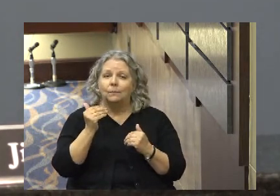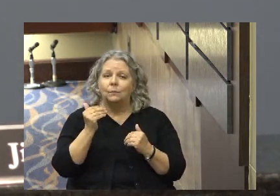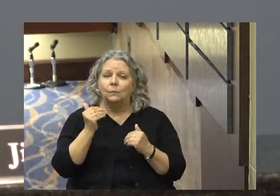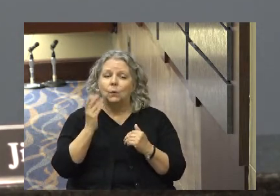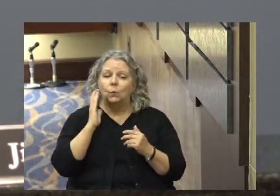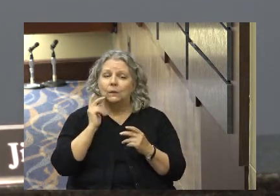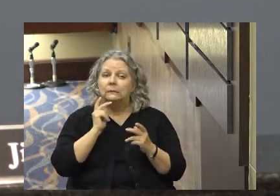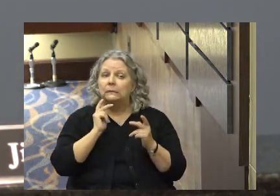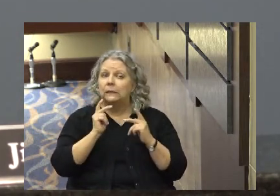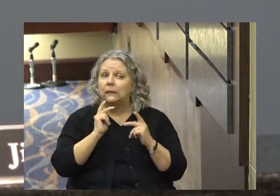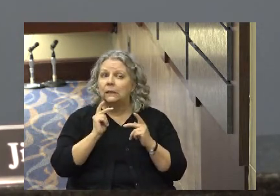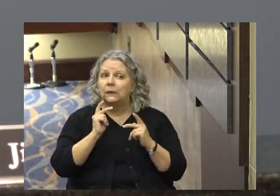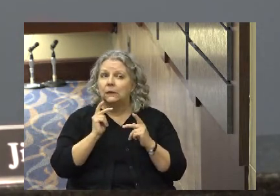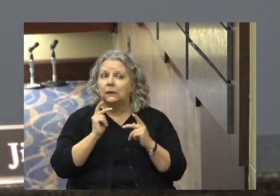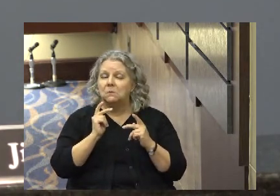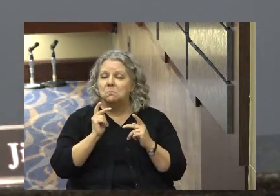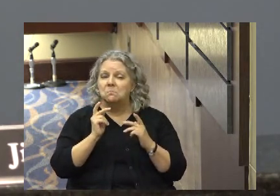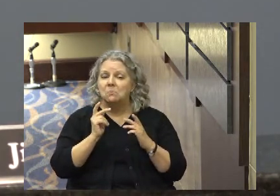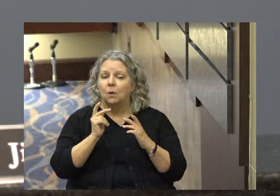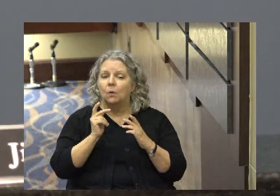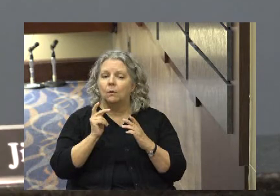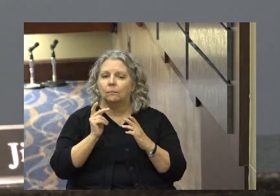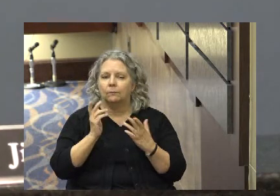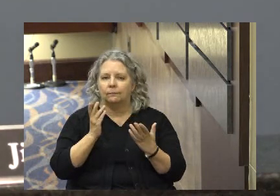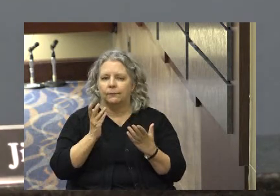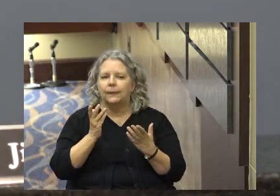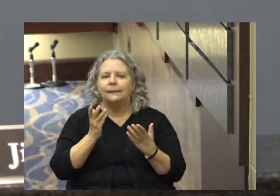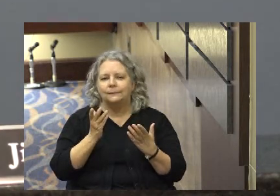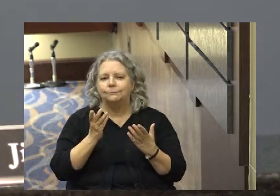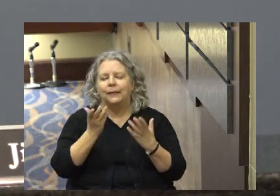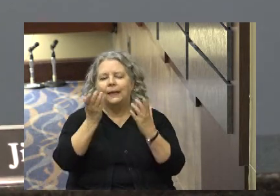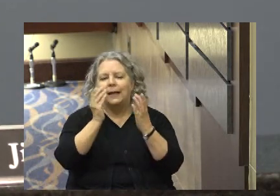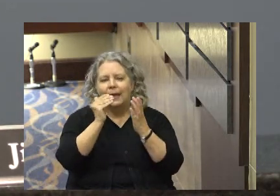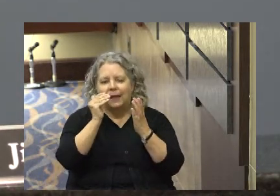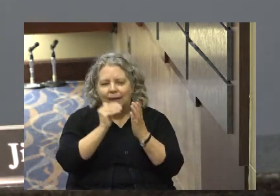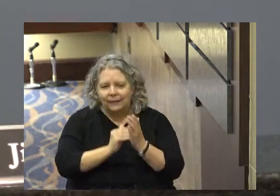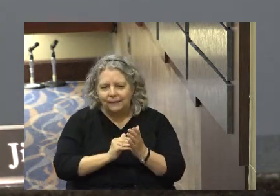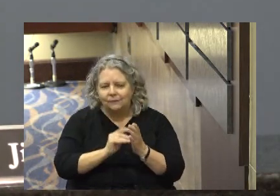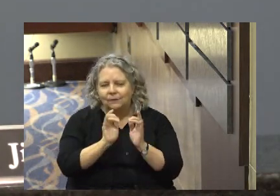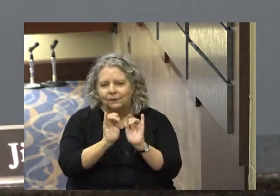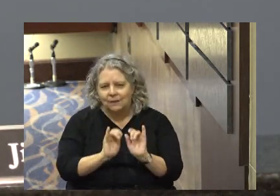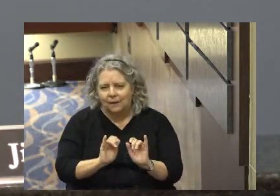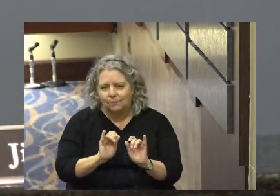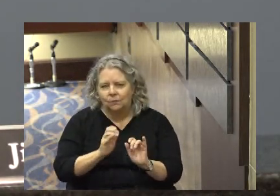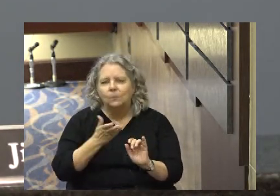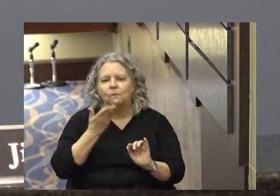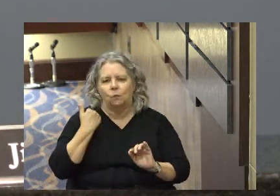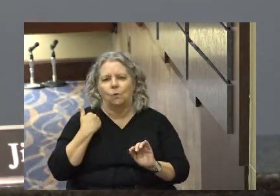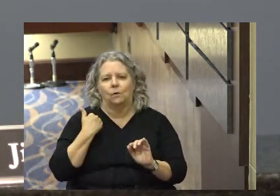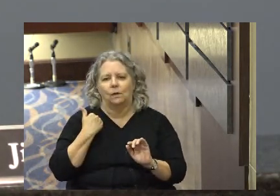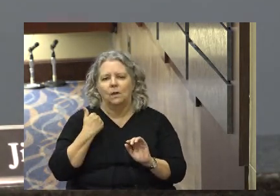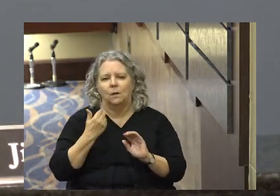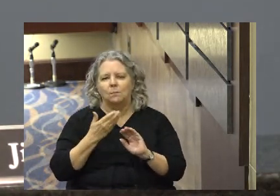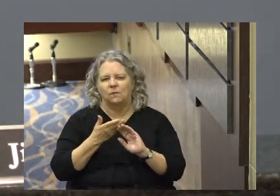or what it was for a year, before it started kind of breaking down.